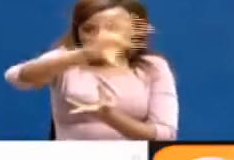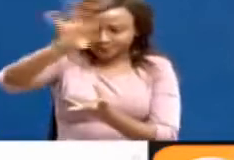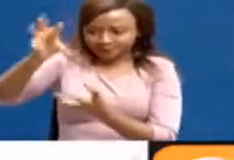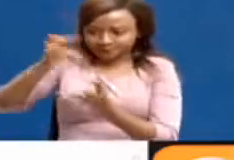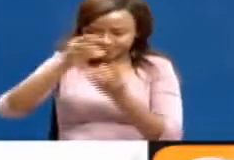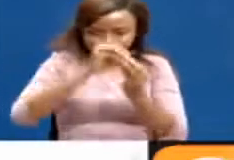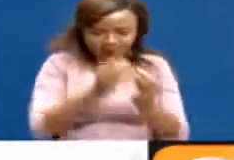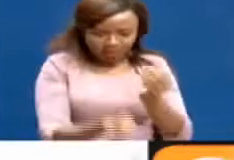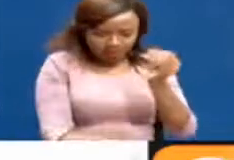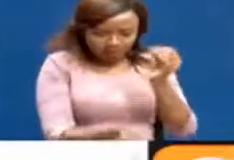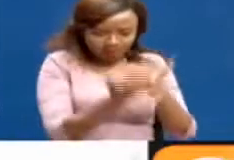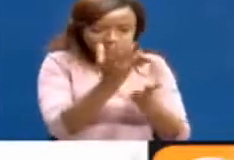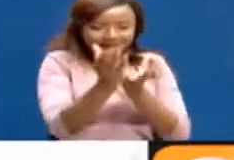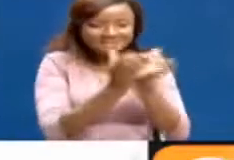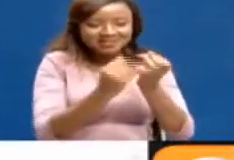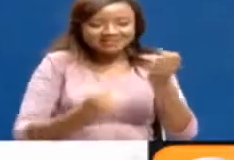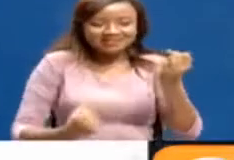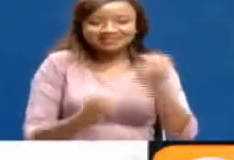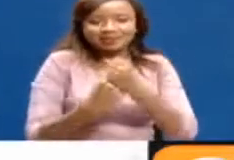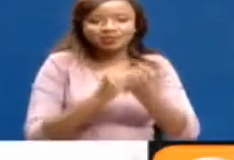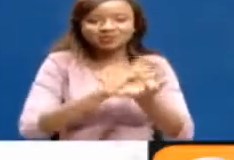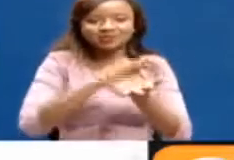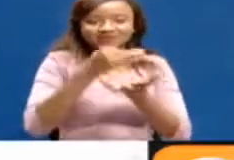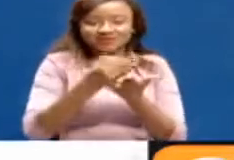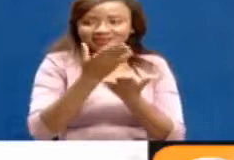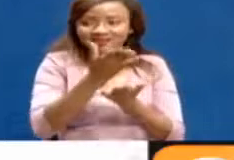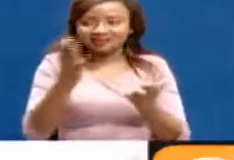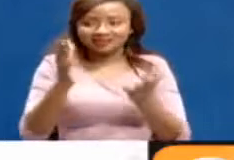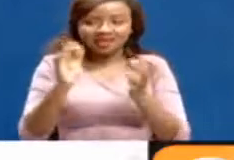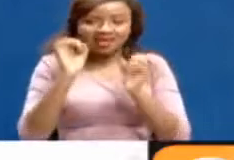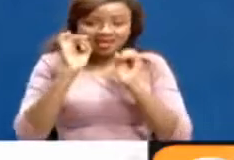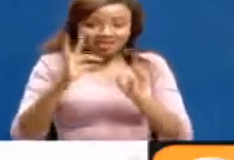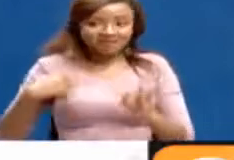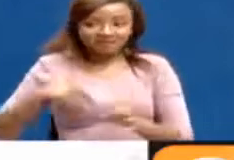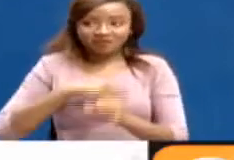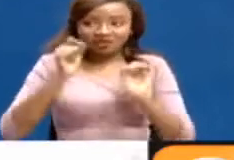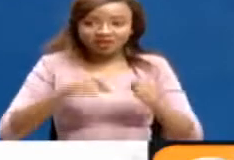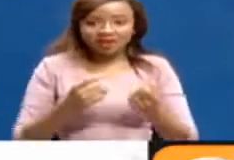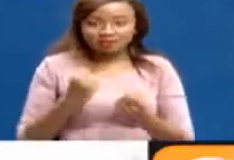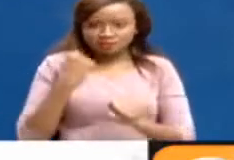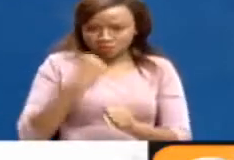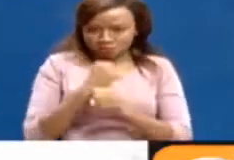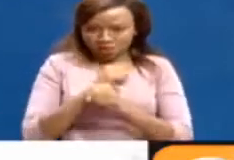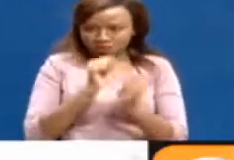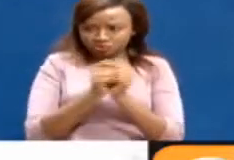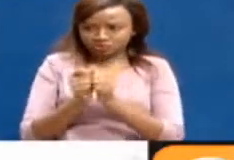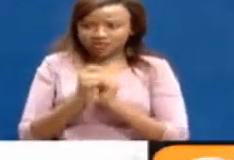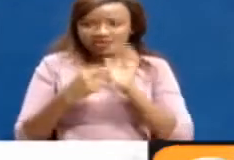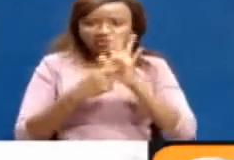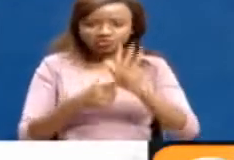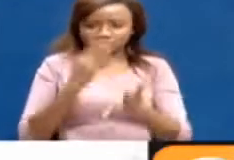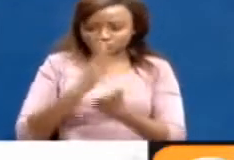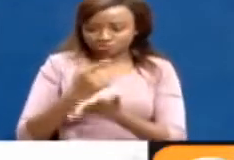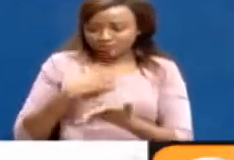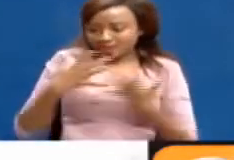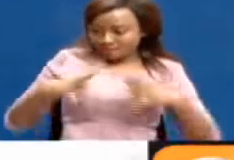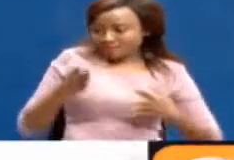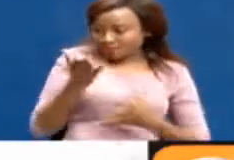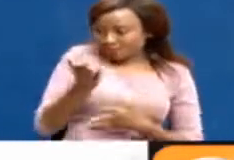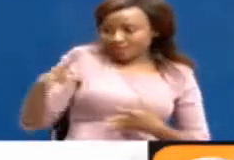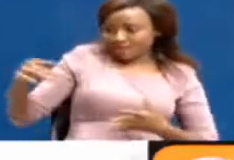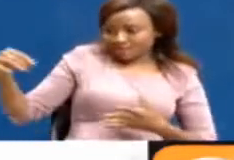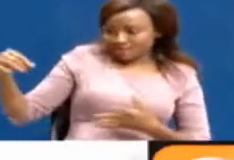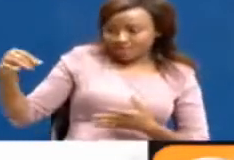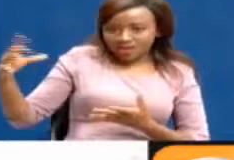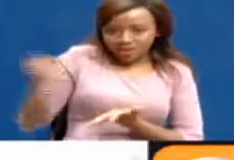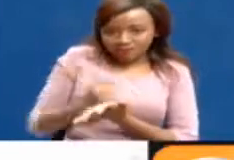business support fund, and I can give you numerous examples around the world, that if you're able to go and demonstrate that I've been employing these people, I've been paying their taxes,